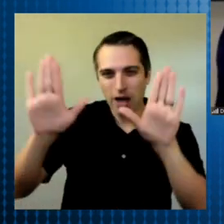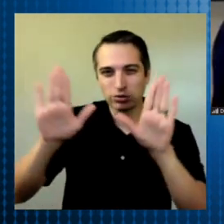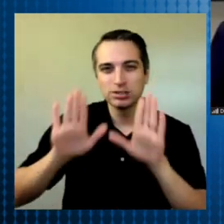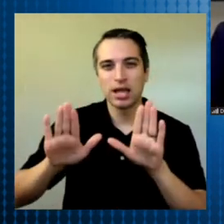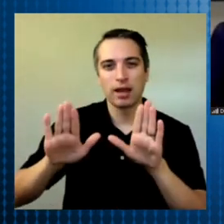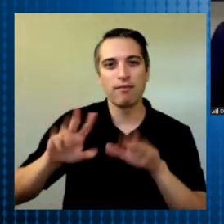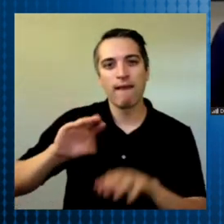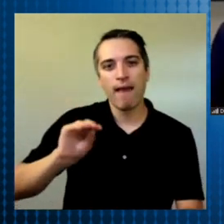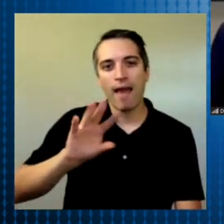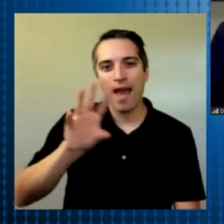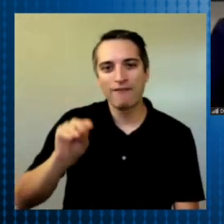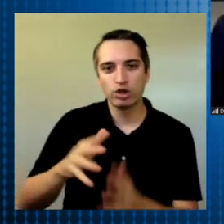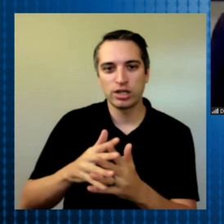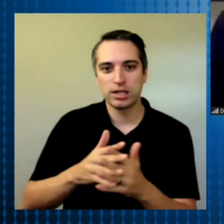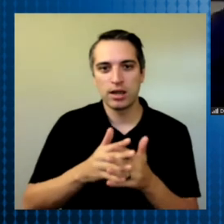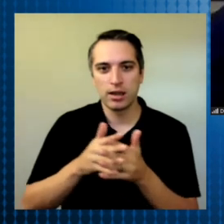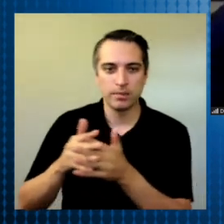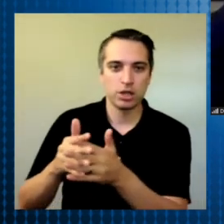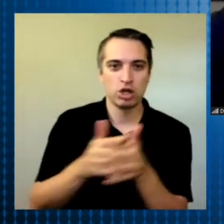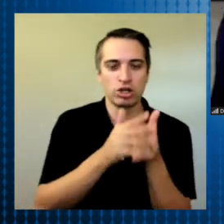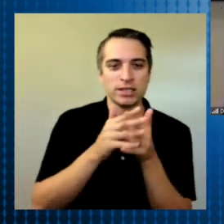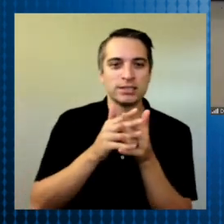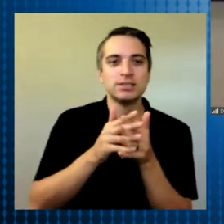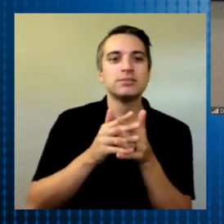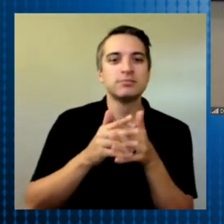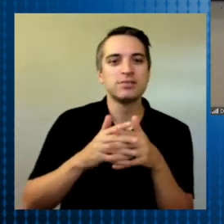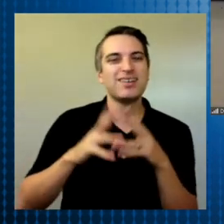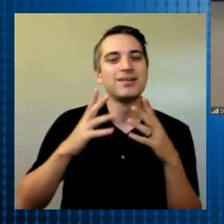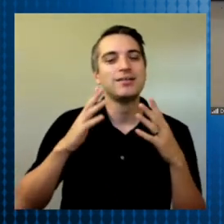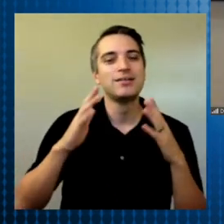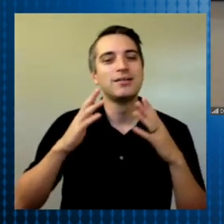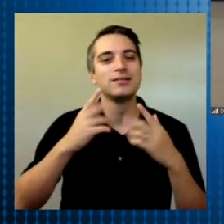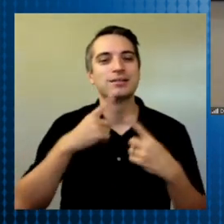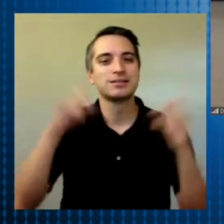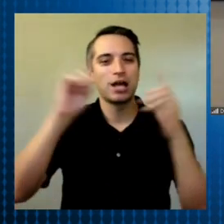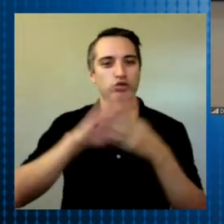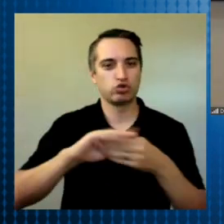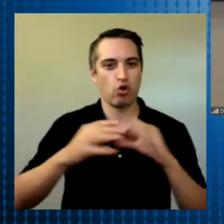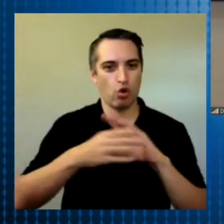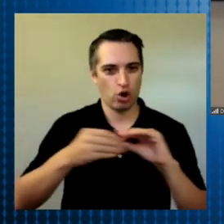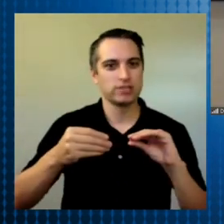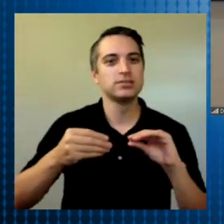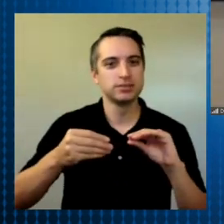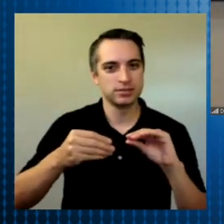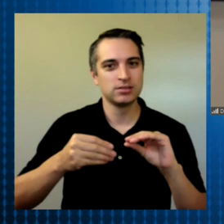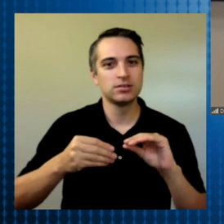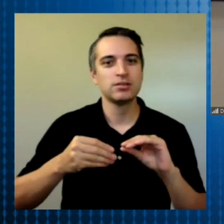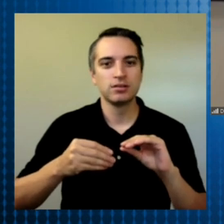Business, 1850 to 1950. And it's a story about successful